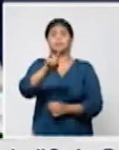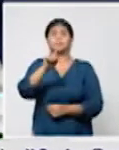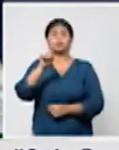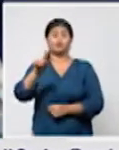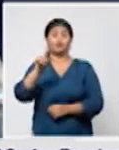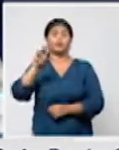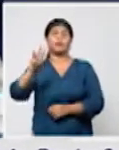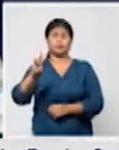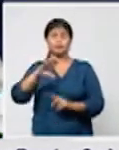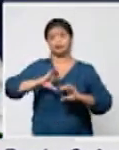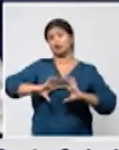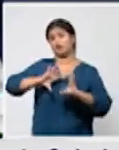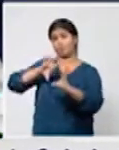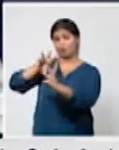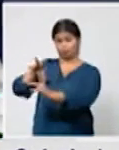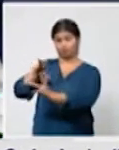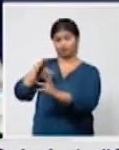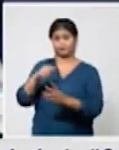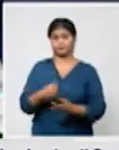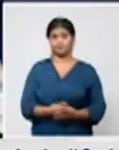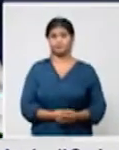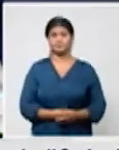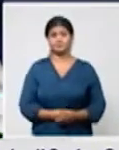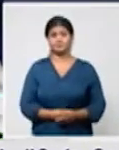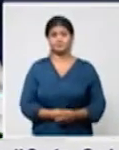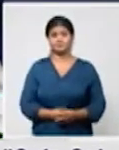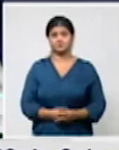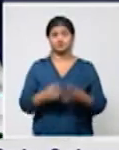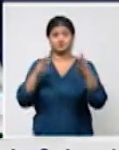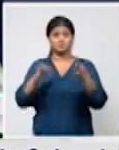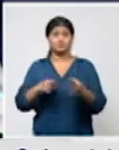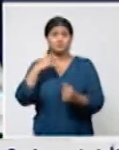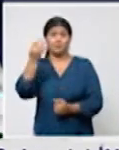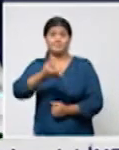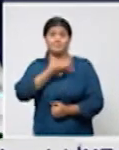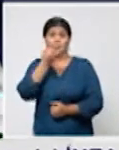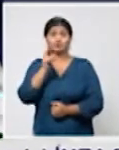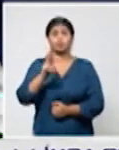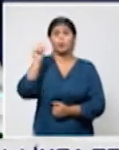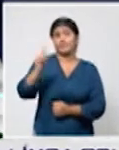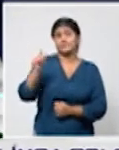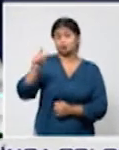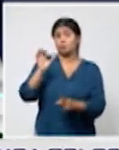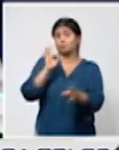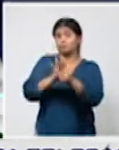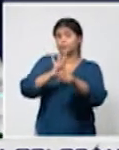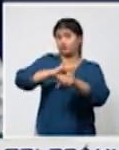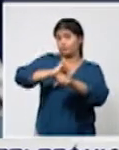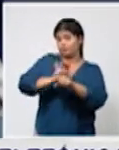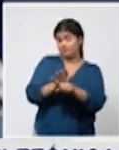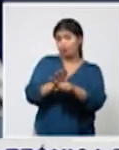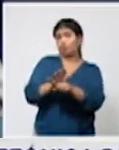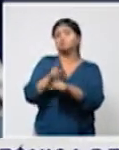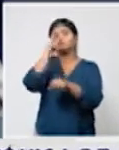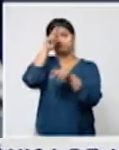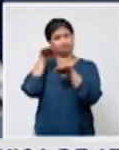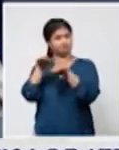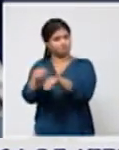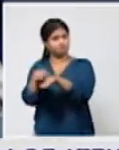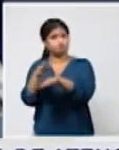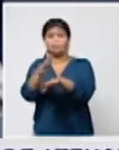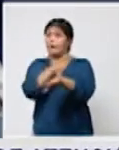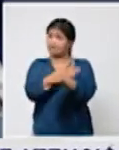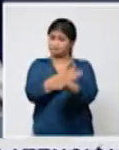and 113th in the world. As I always mention, 2 patients were previously evacuated at the start of the